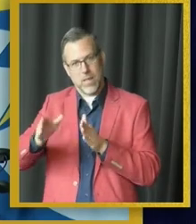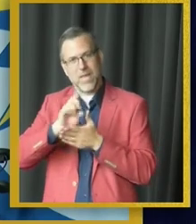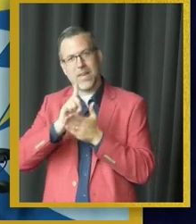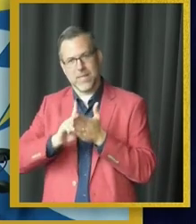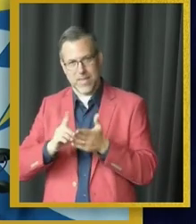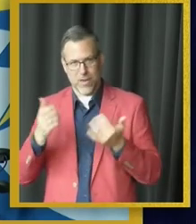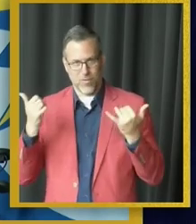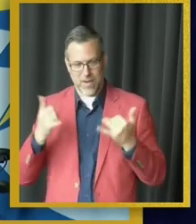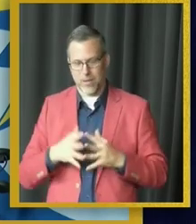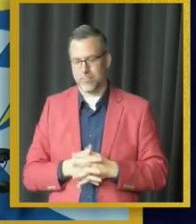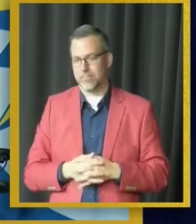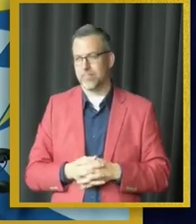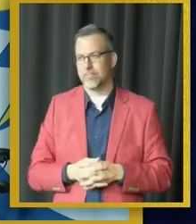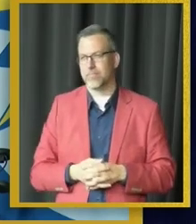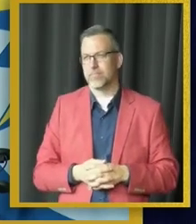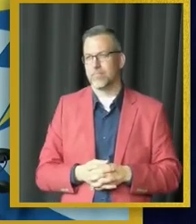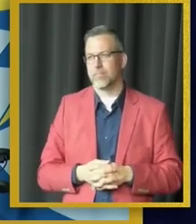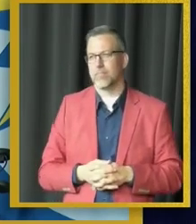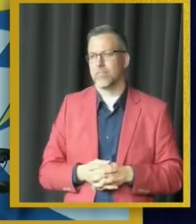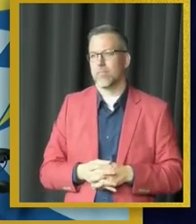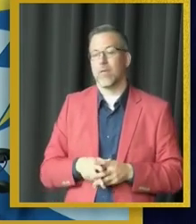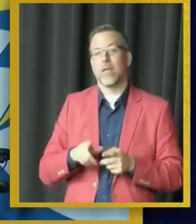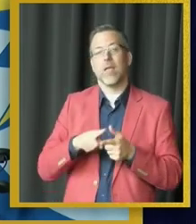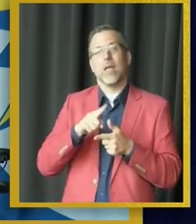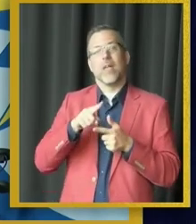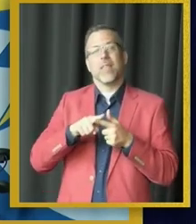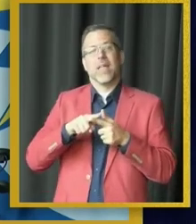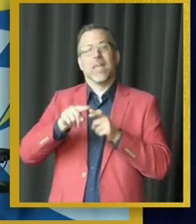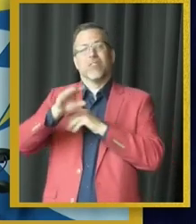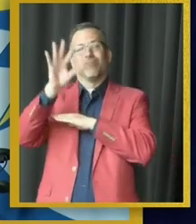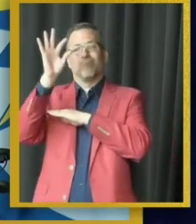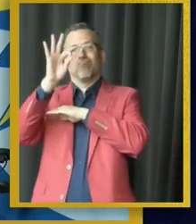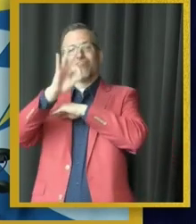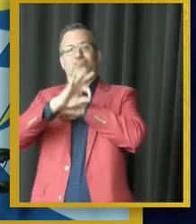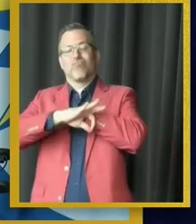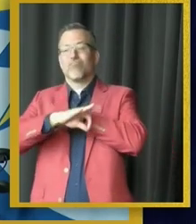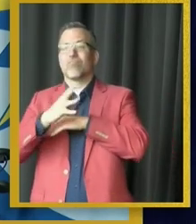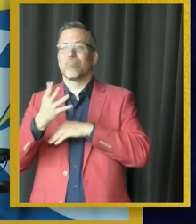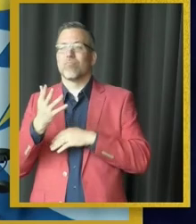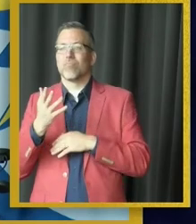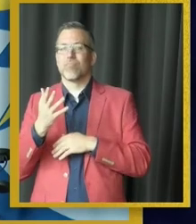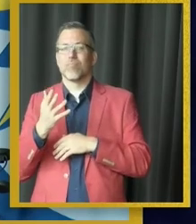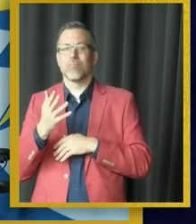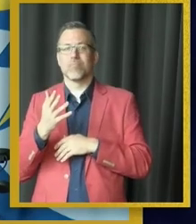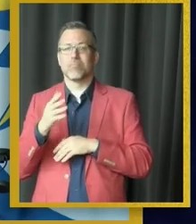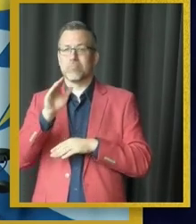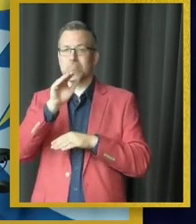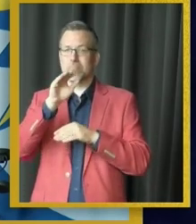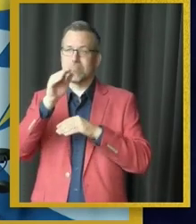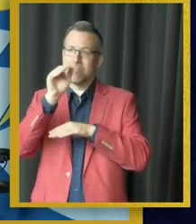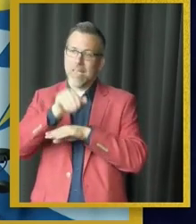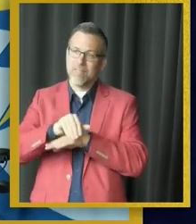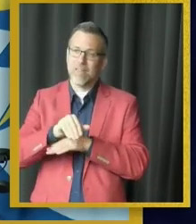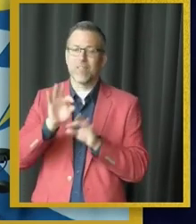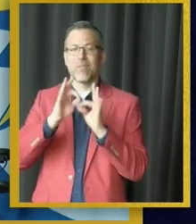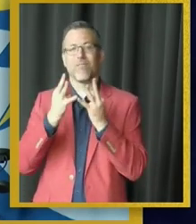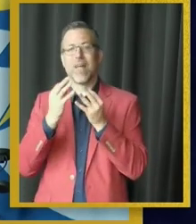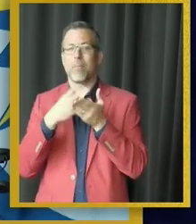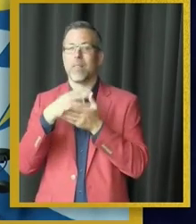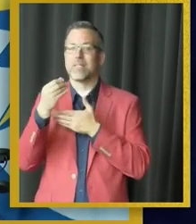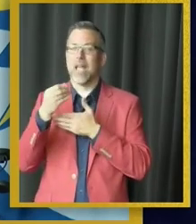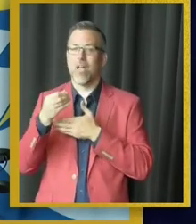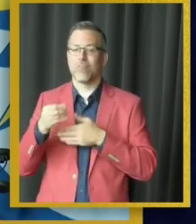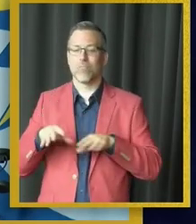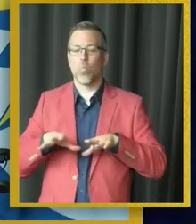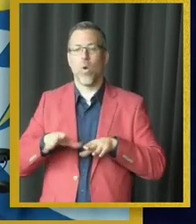now. And then in the sunset time, in the evening, families are out walking their